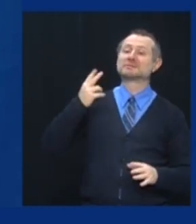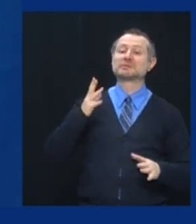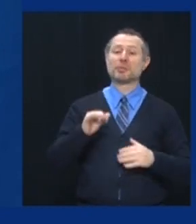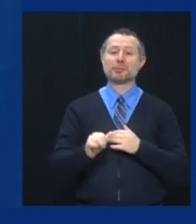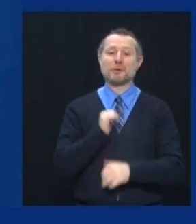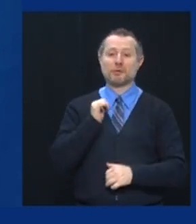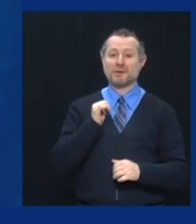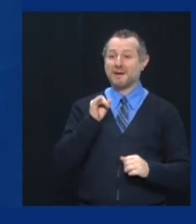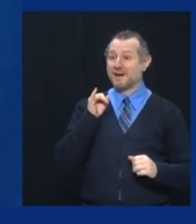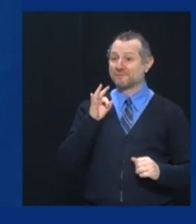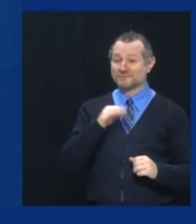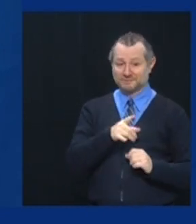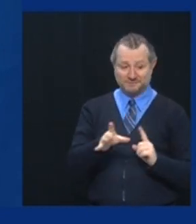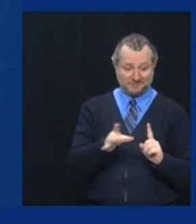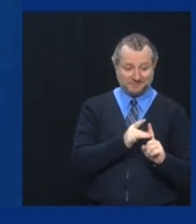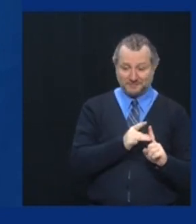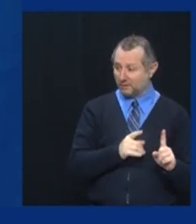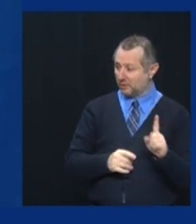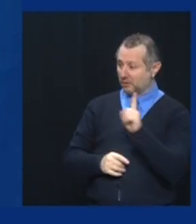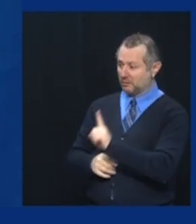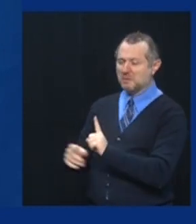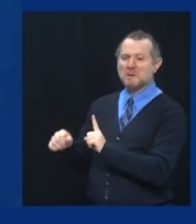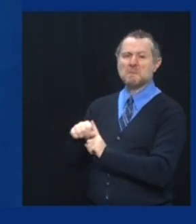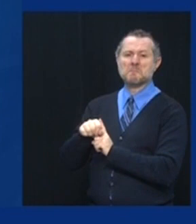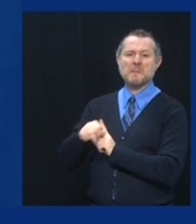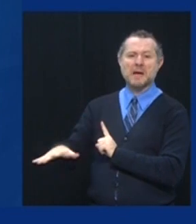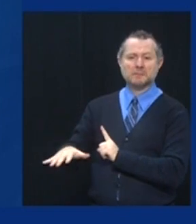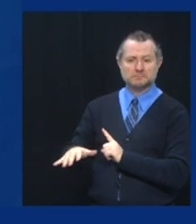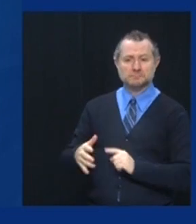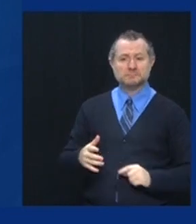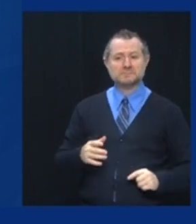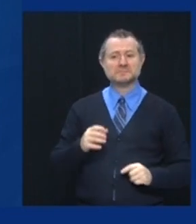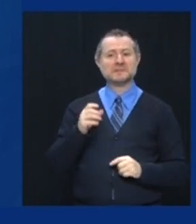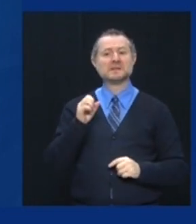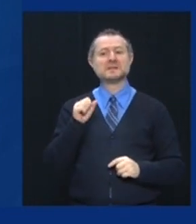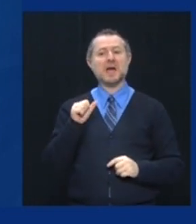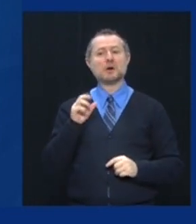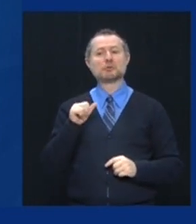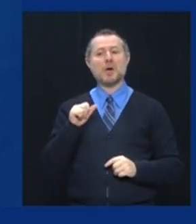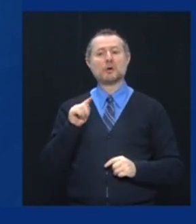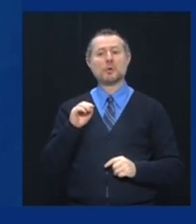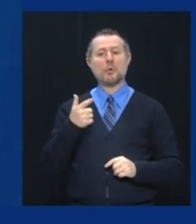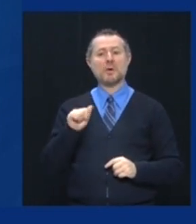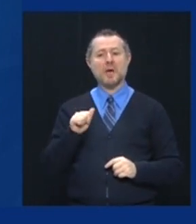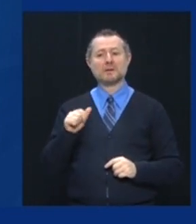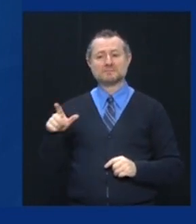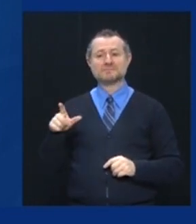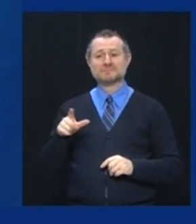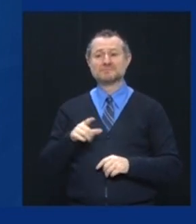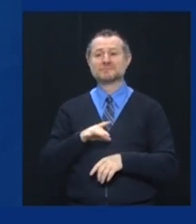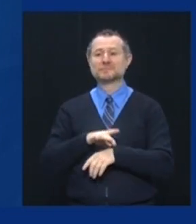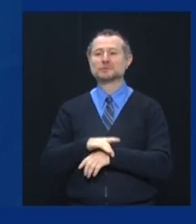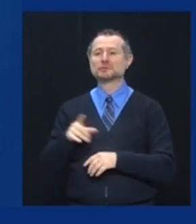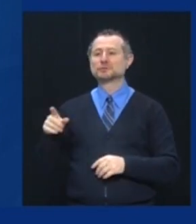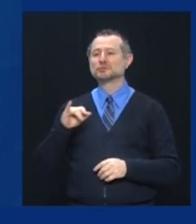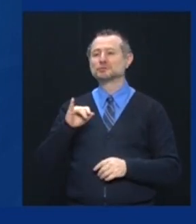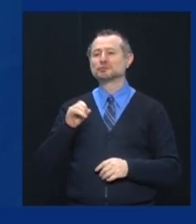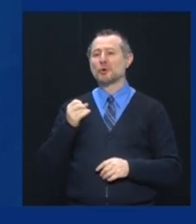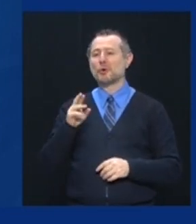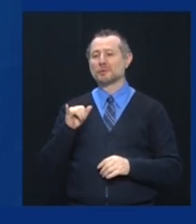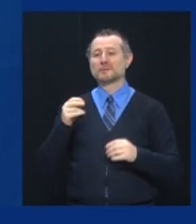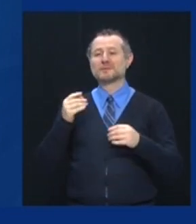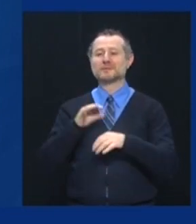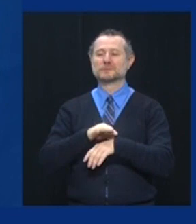a Saratoga jewelry store employee who has COVID that we're doing the